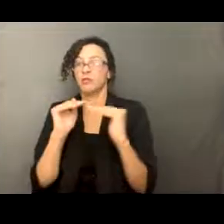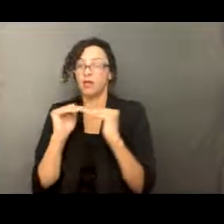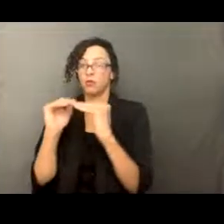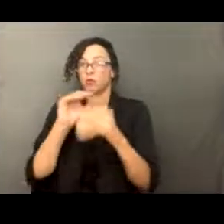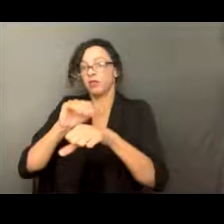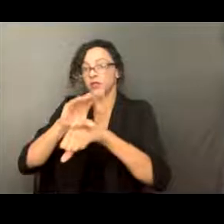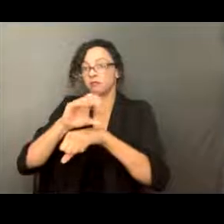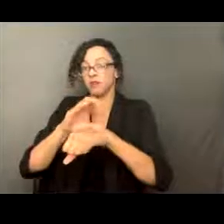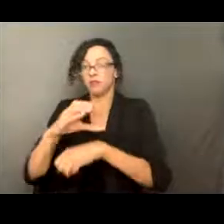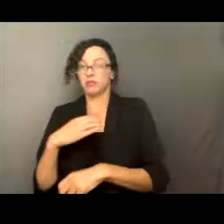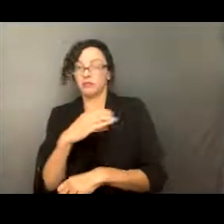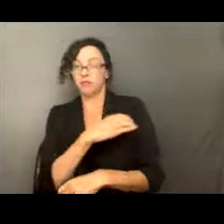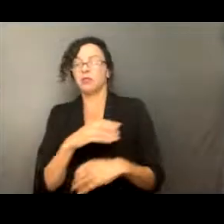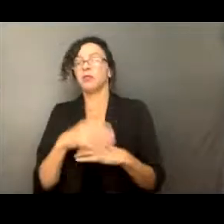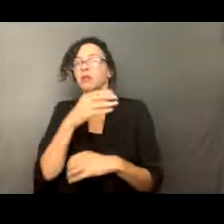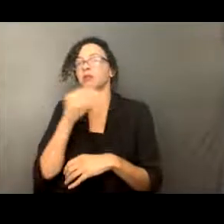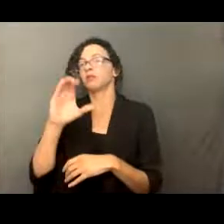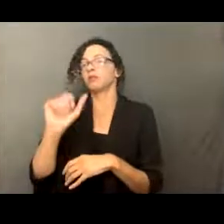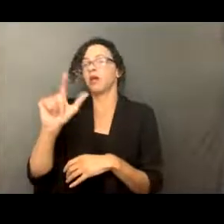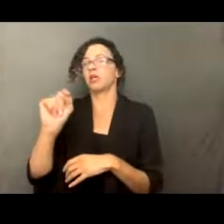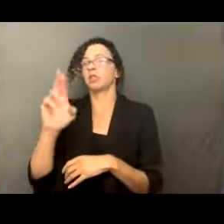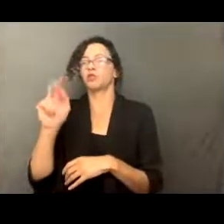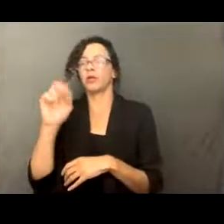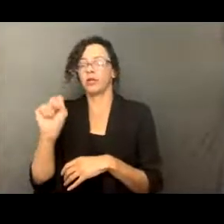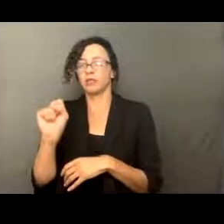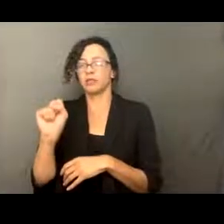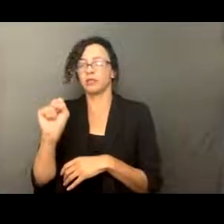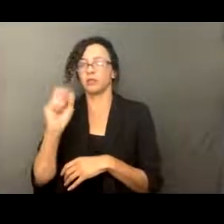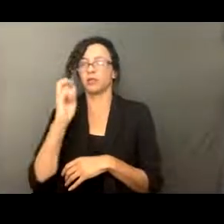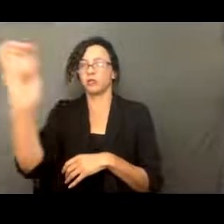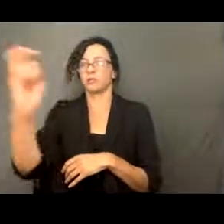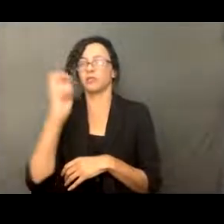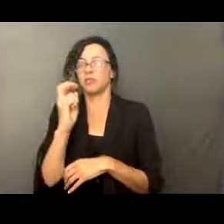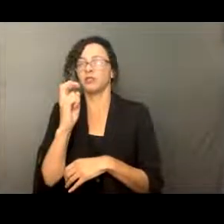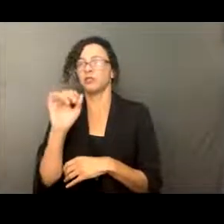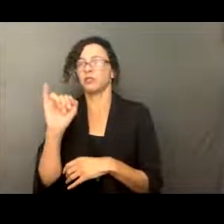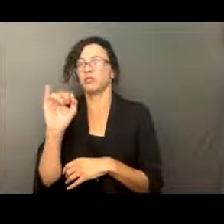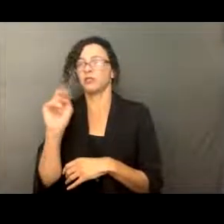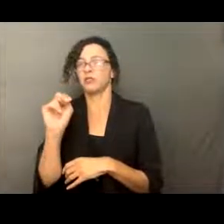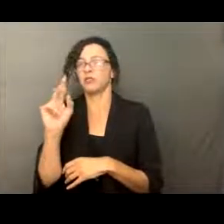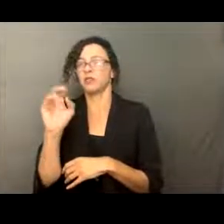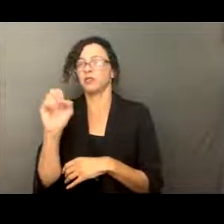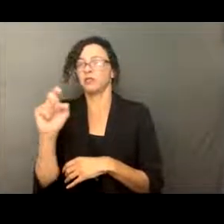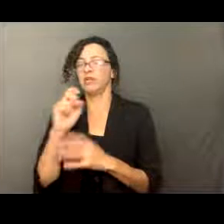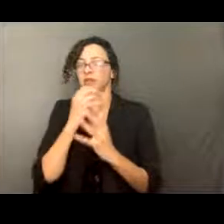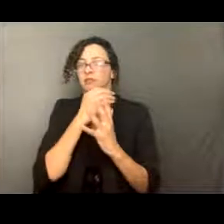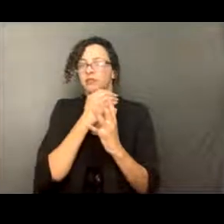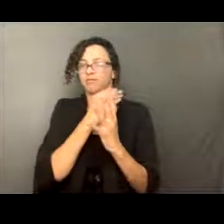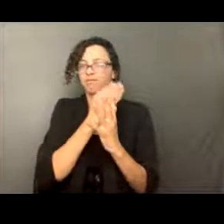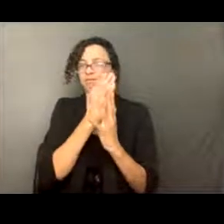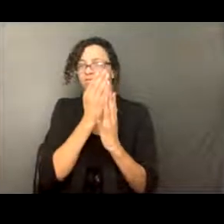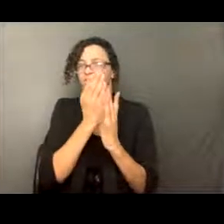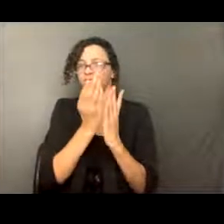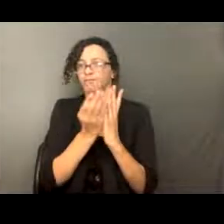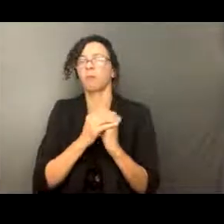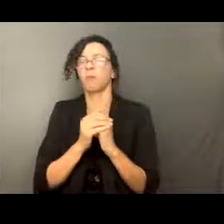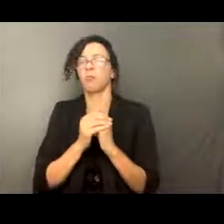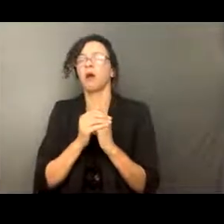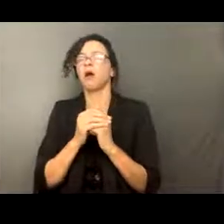Caltrans Transportation Equity Index. So I won't spend a lot of time on these items, but would like to share some of our